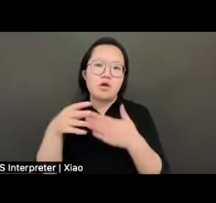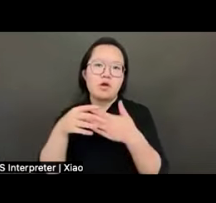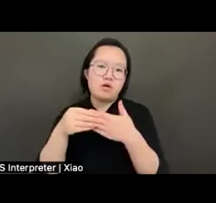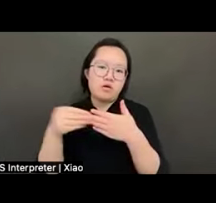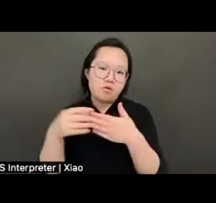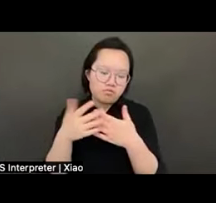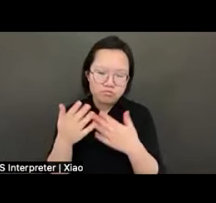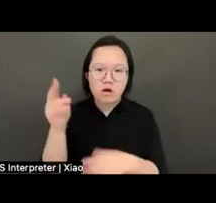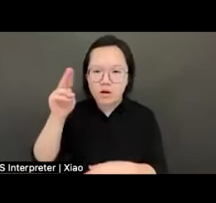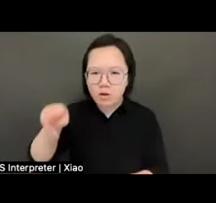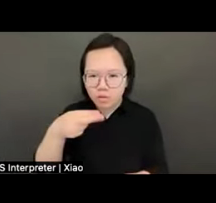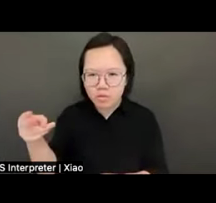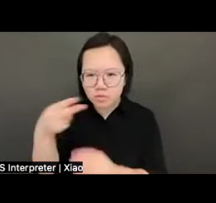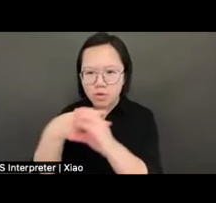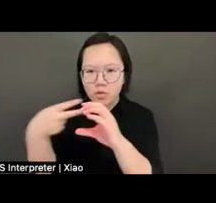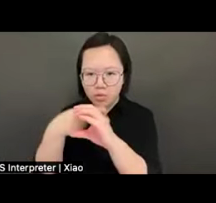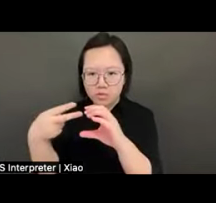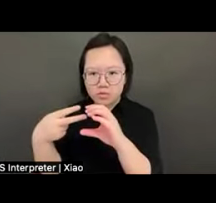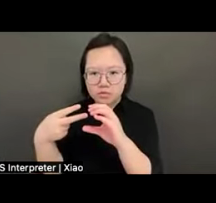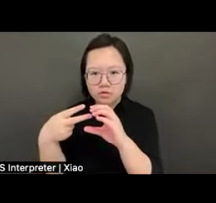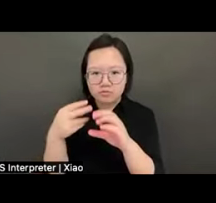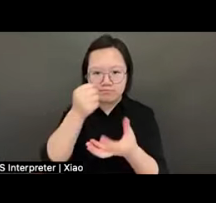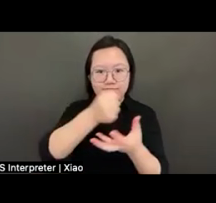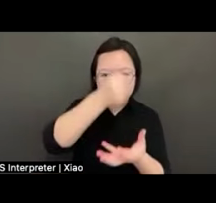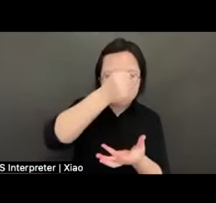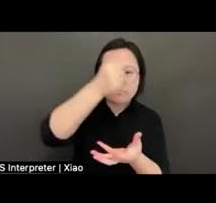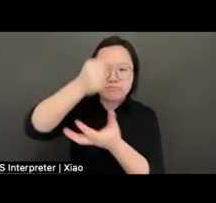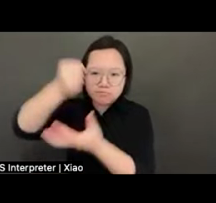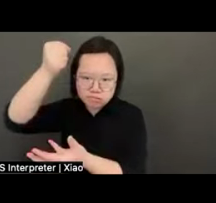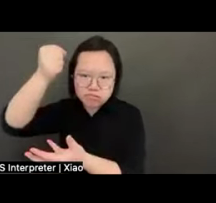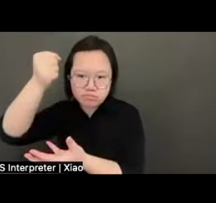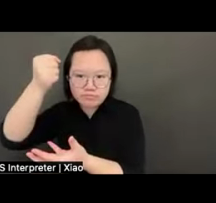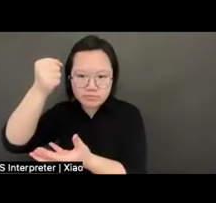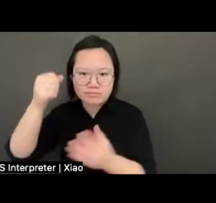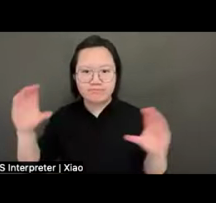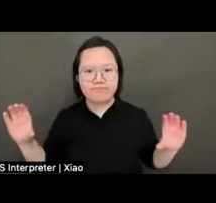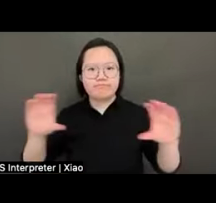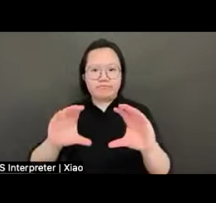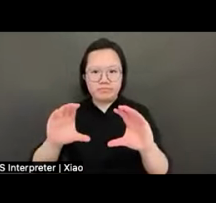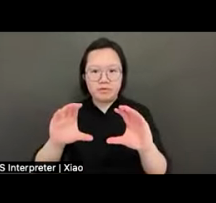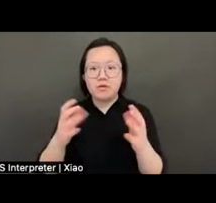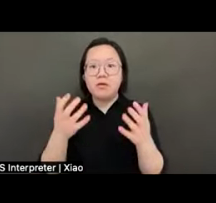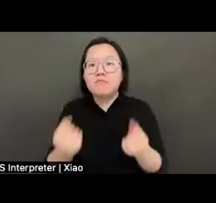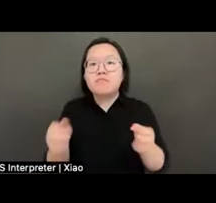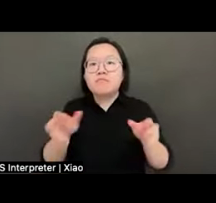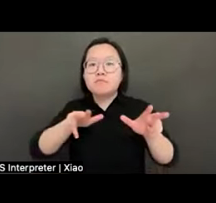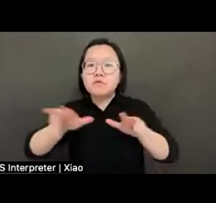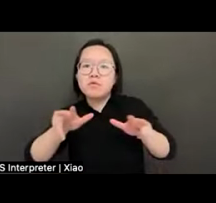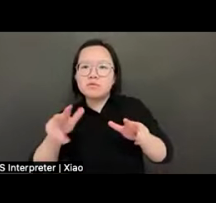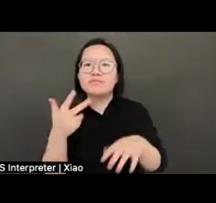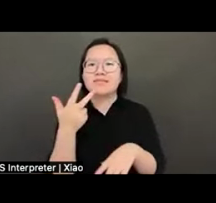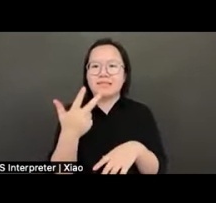3 organizations that are Oxfam, Restless Development, and the European Youth Forum. And each of